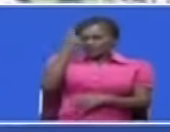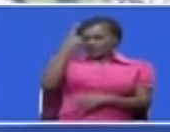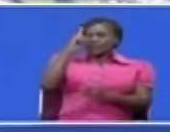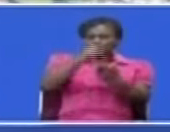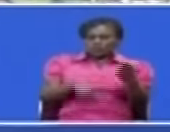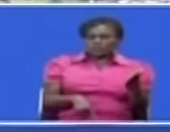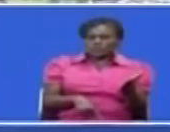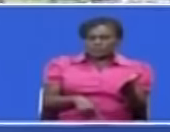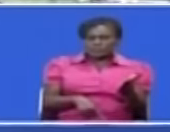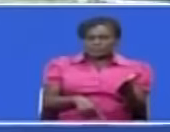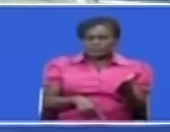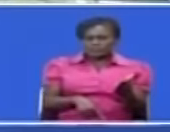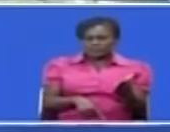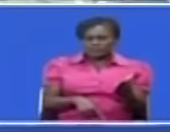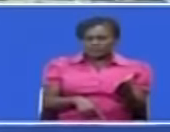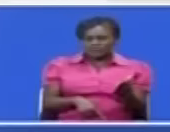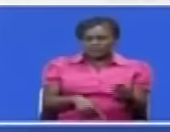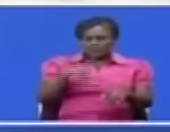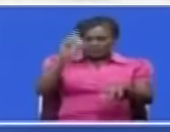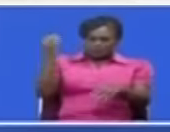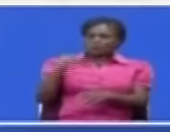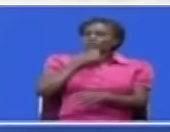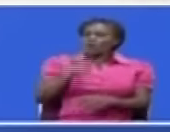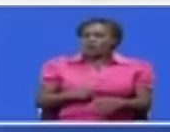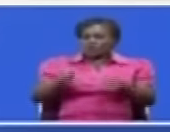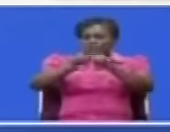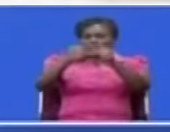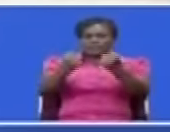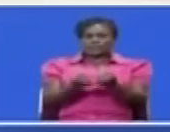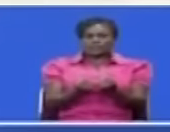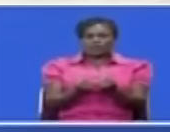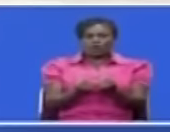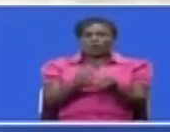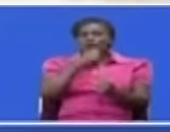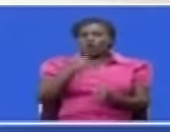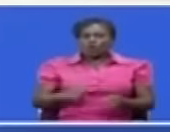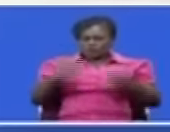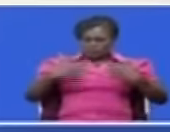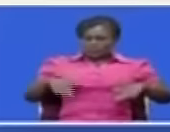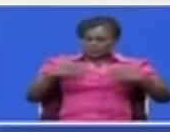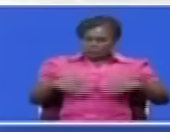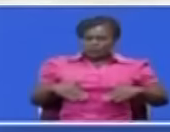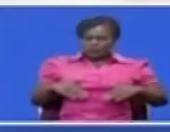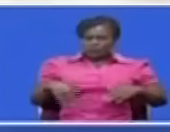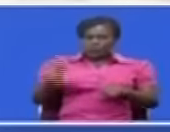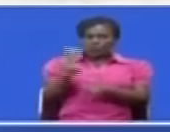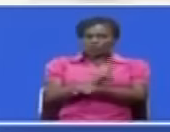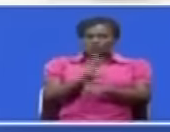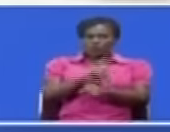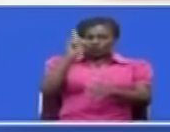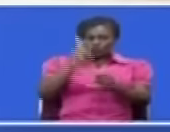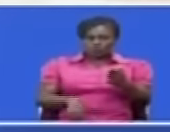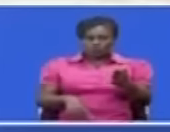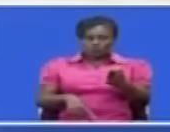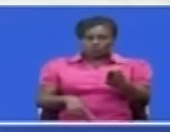that in the old system, our old people were using stone